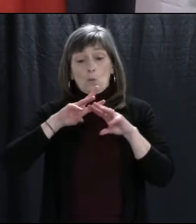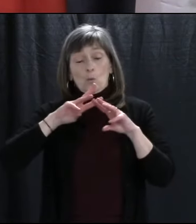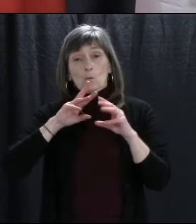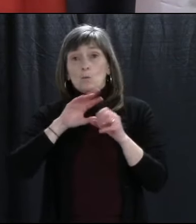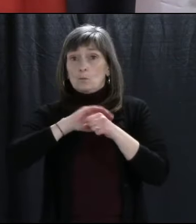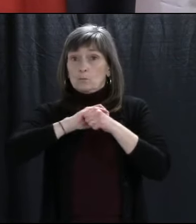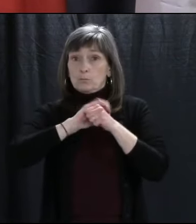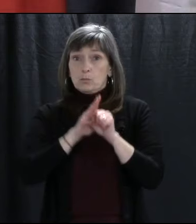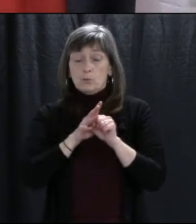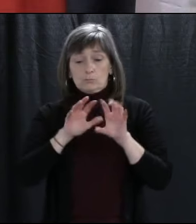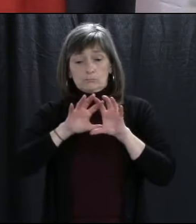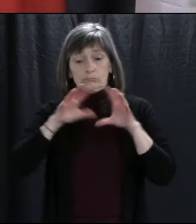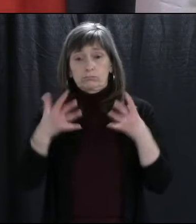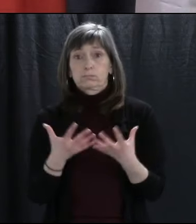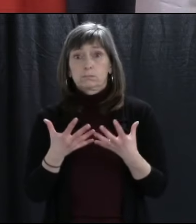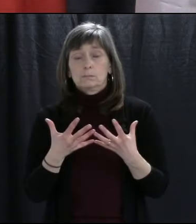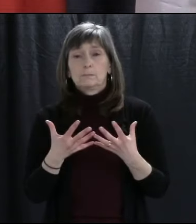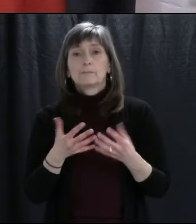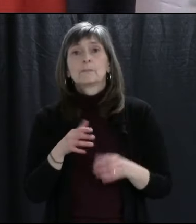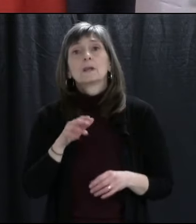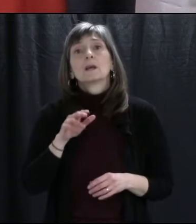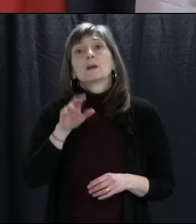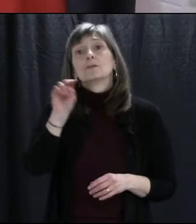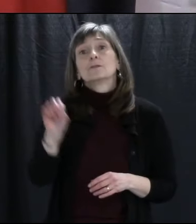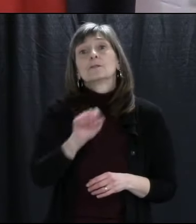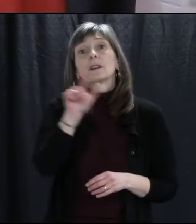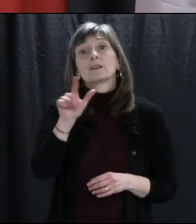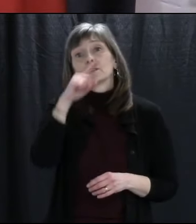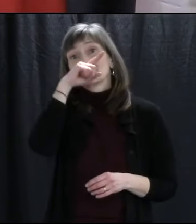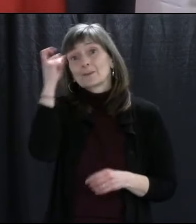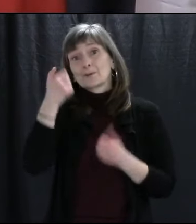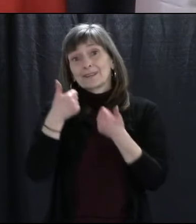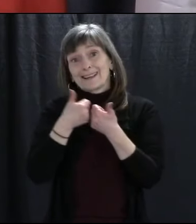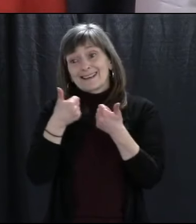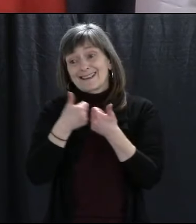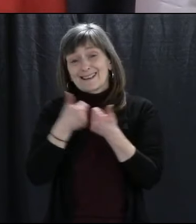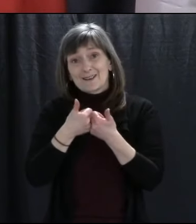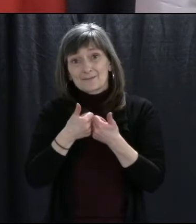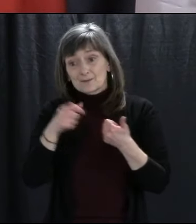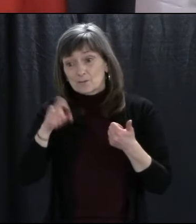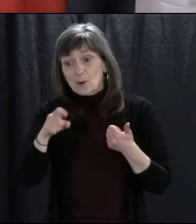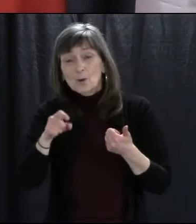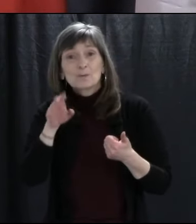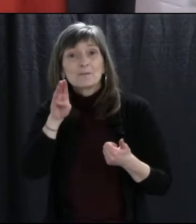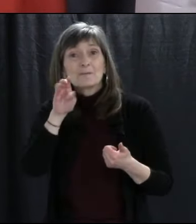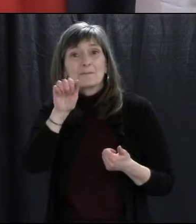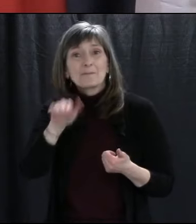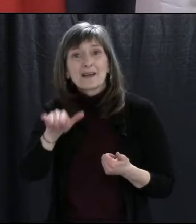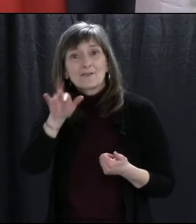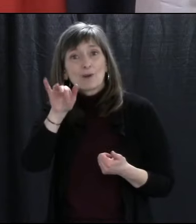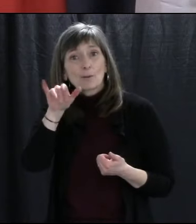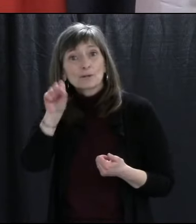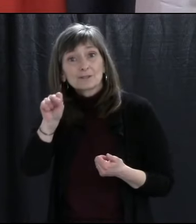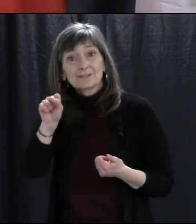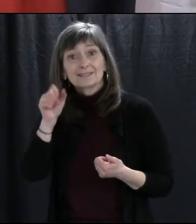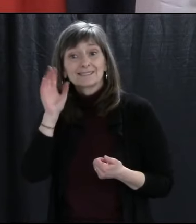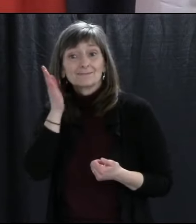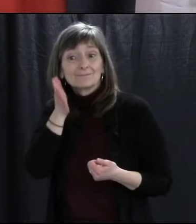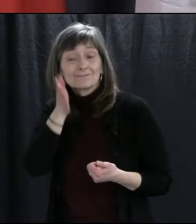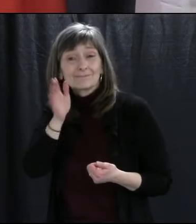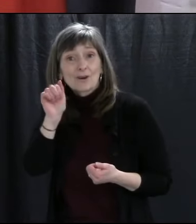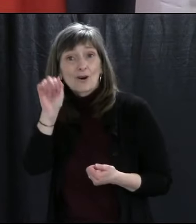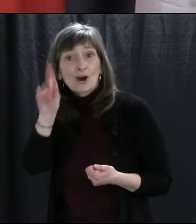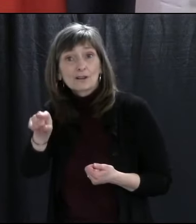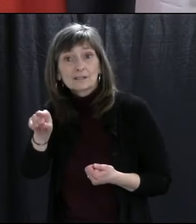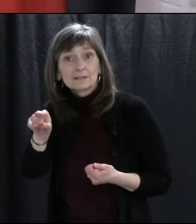pandemic, the 2020 Newfoundland and Labrador Summer Games that were scheduled to be held in Bay Roberts in August will be